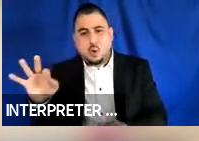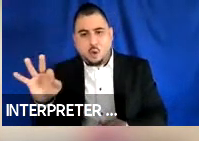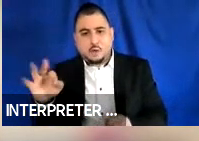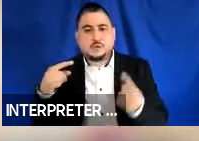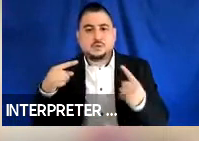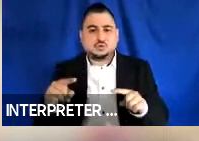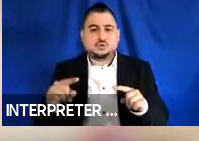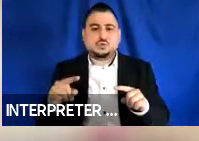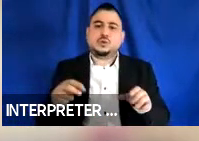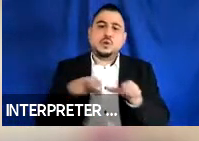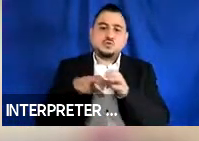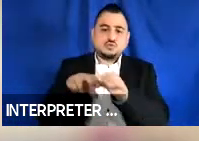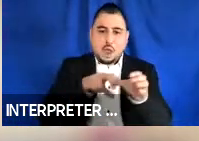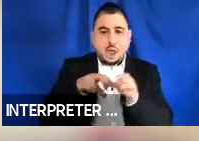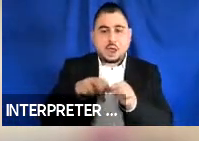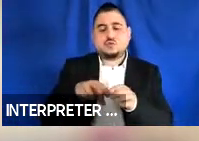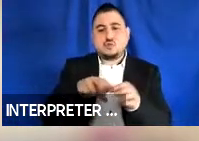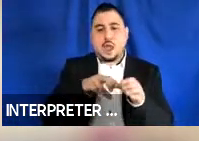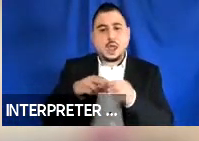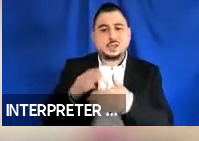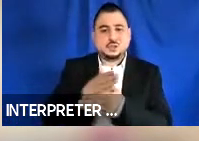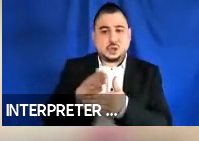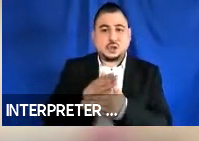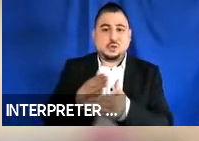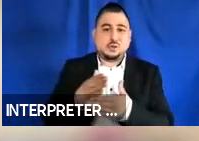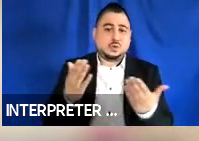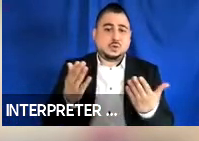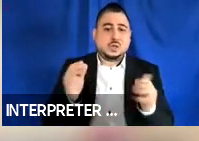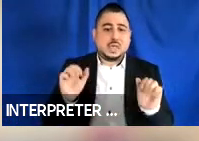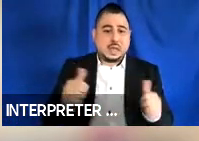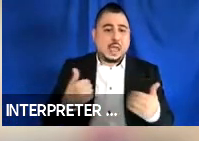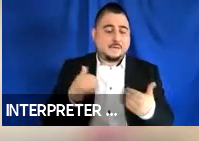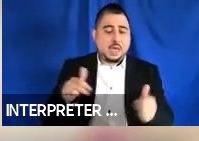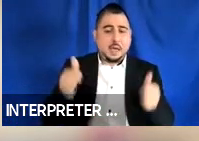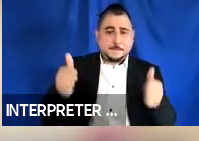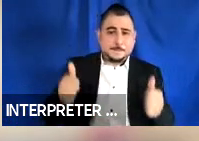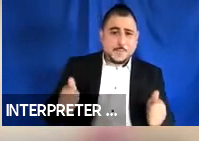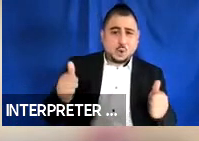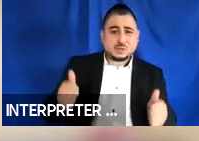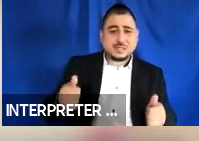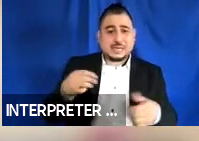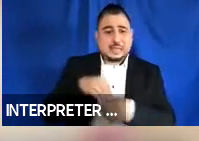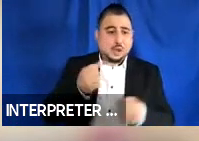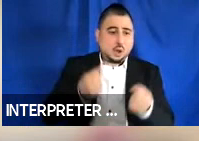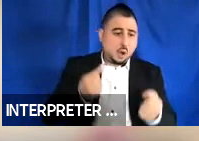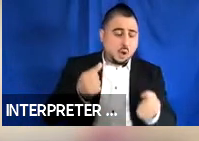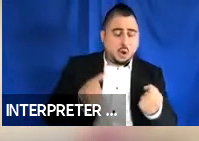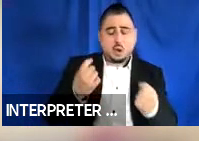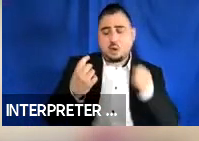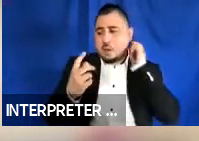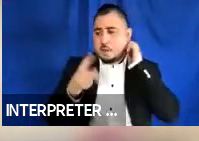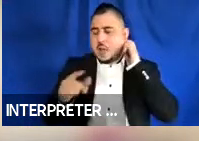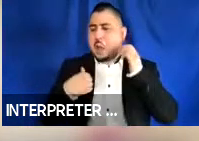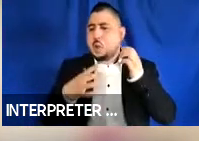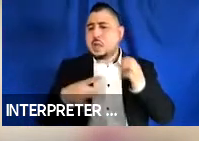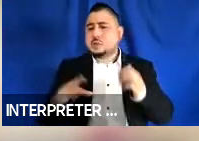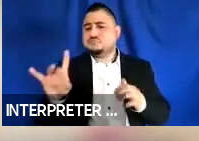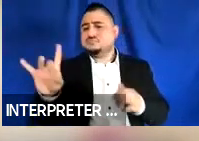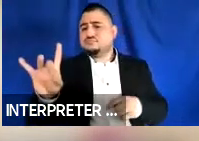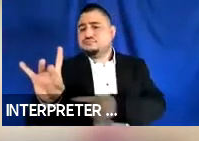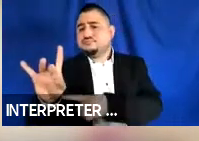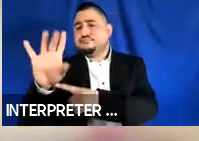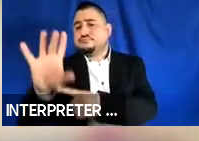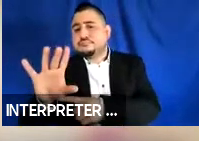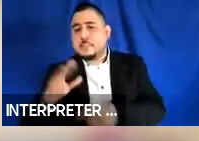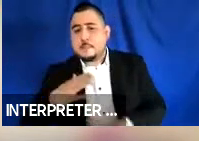and ride shares and public transportation. And basically, I just wanted to put in that request,